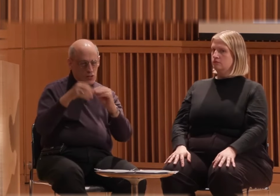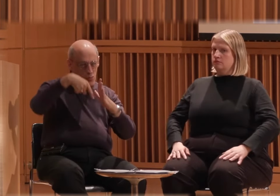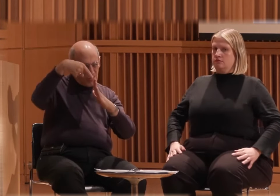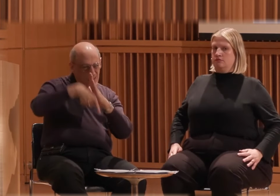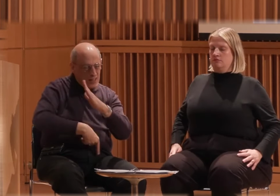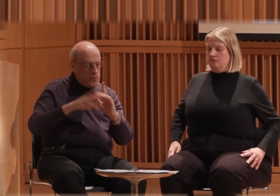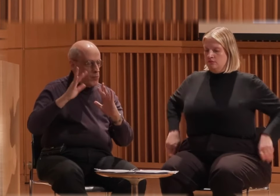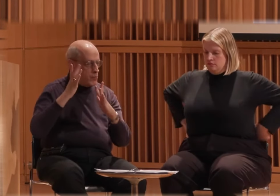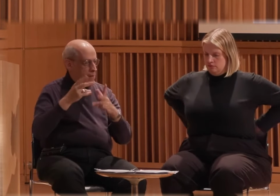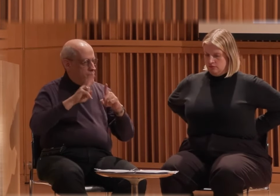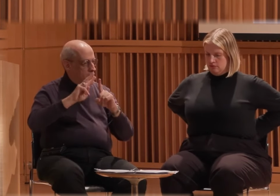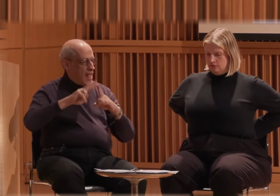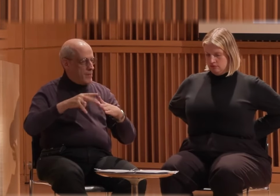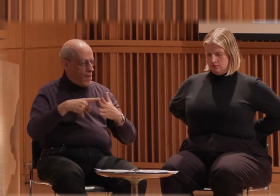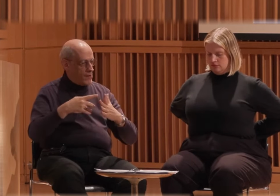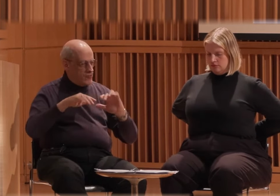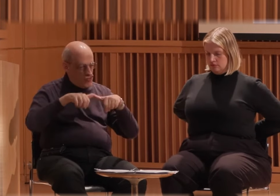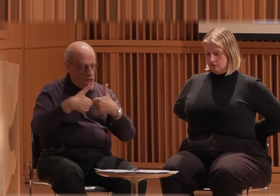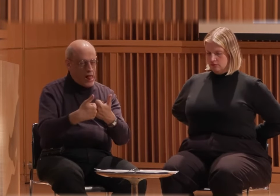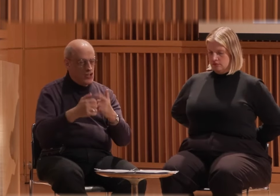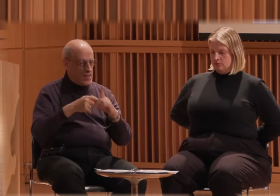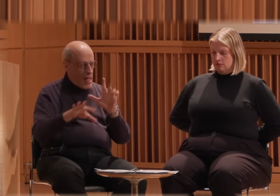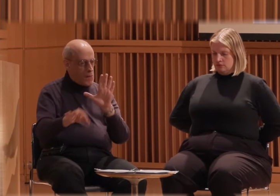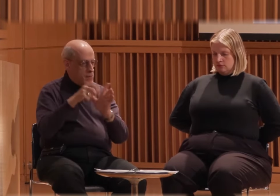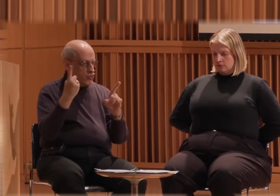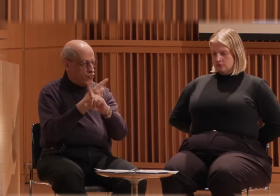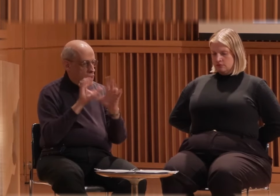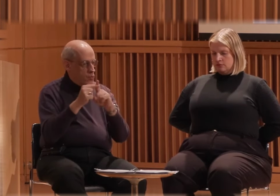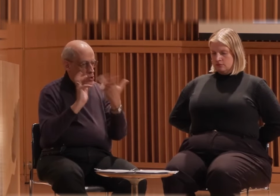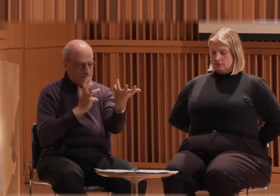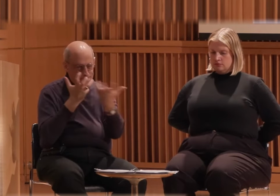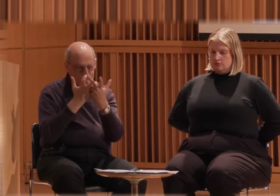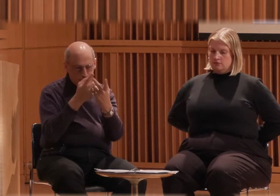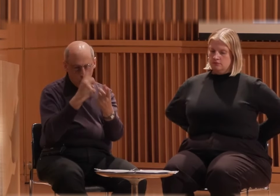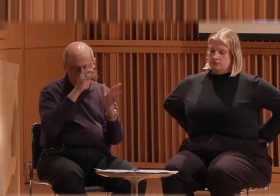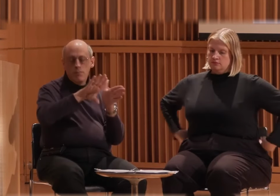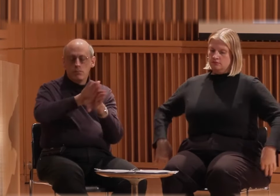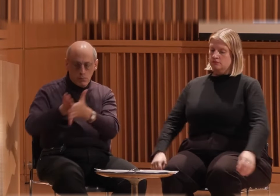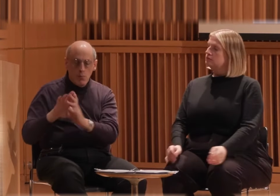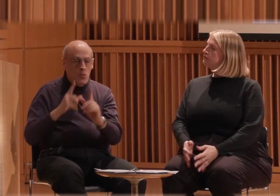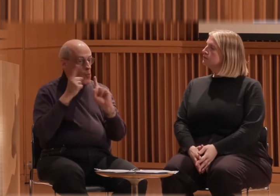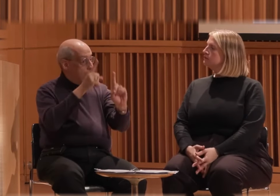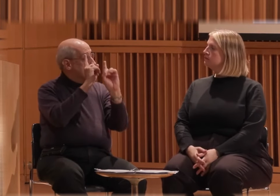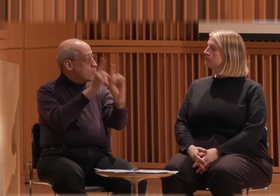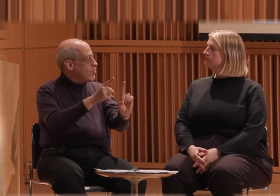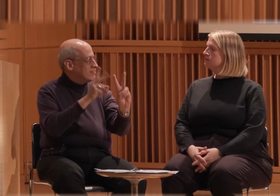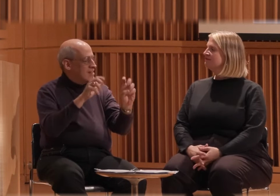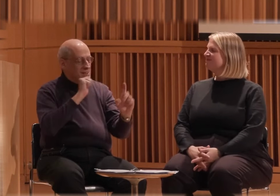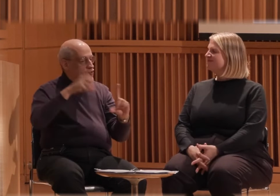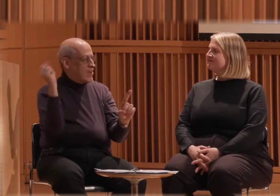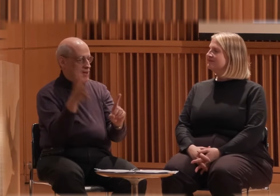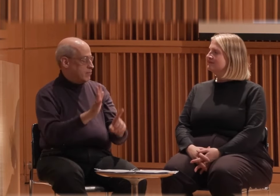some battles over these different terms. I think the one thing you're trying to get at is